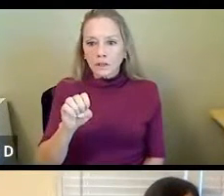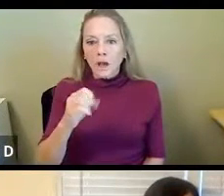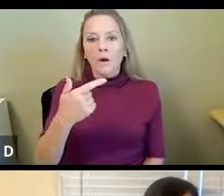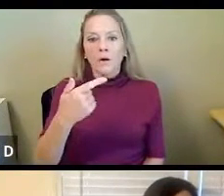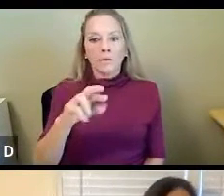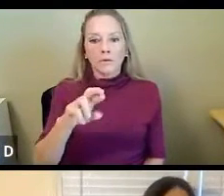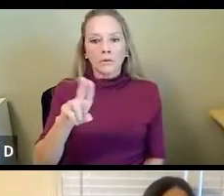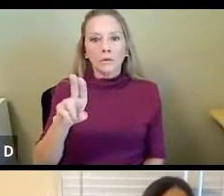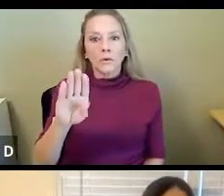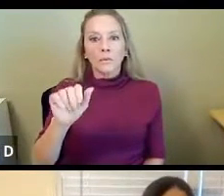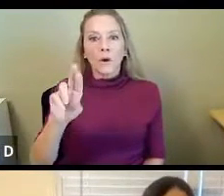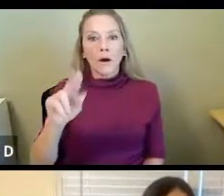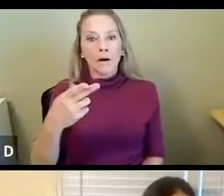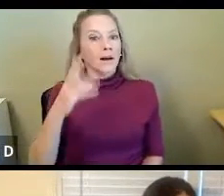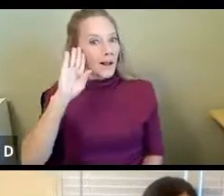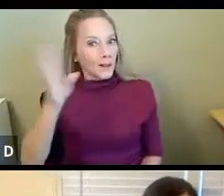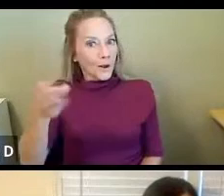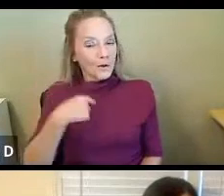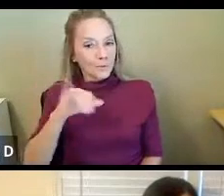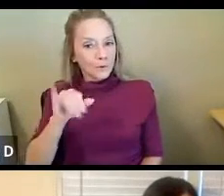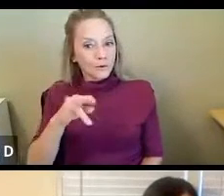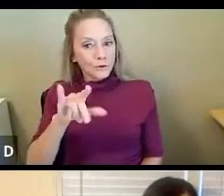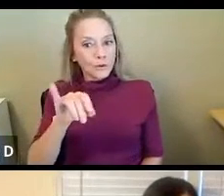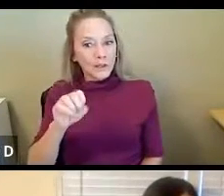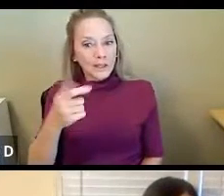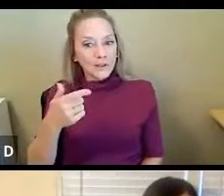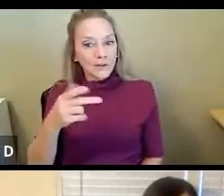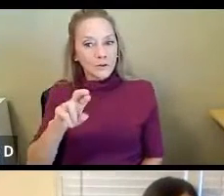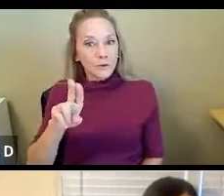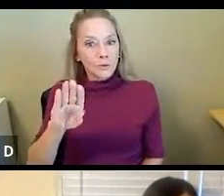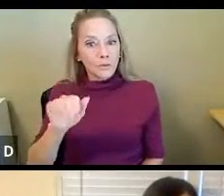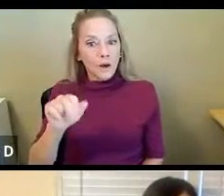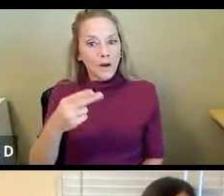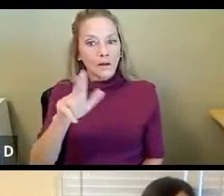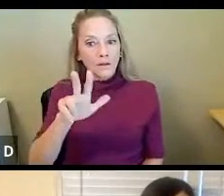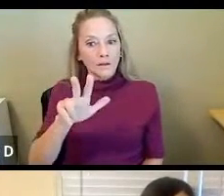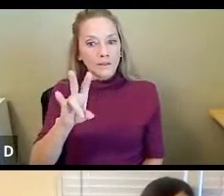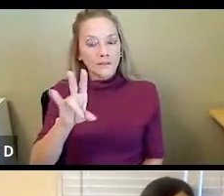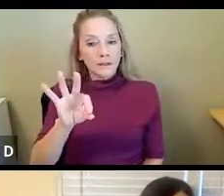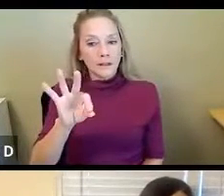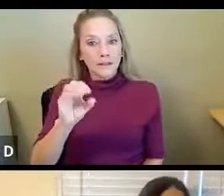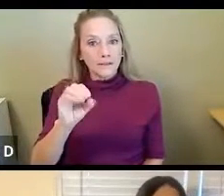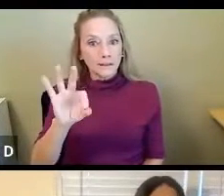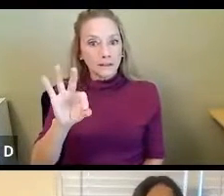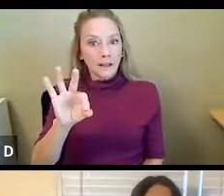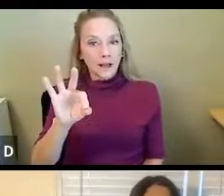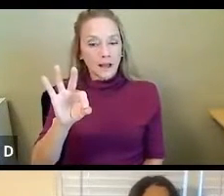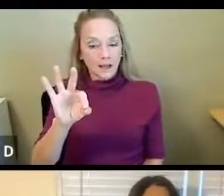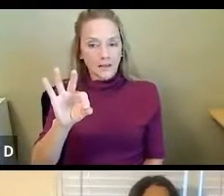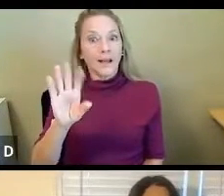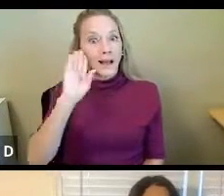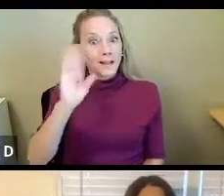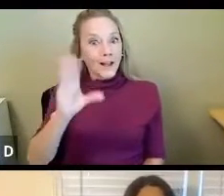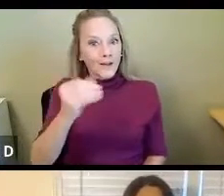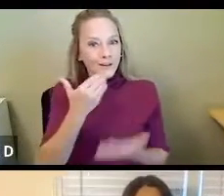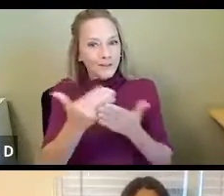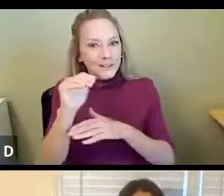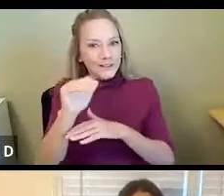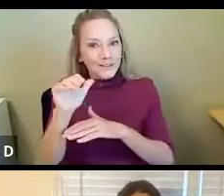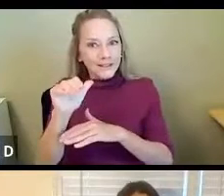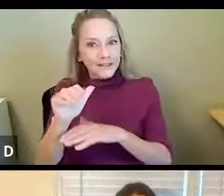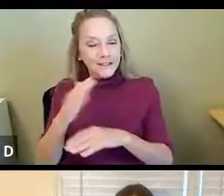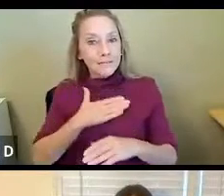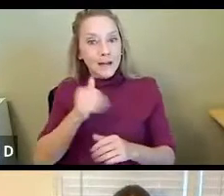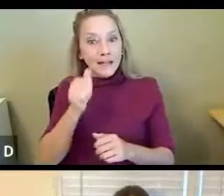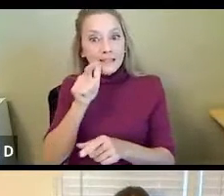Thank you. Hello, I'm Julie Hansen Grubaugh. I live at 37909. Hello and good evening.